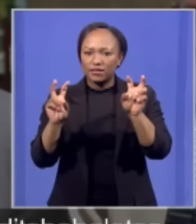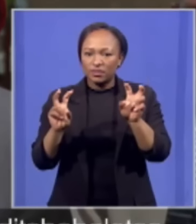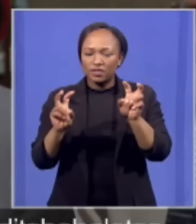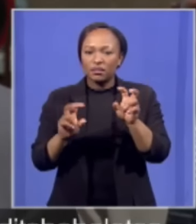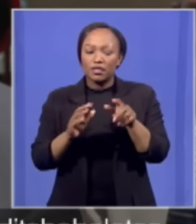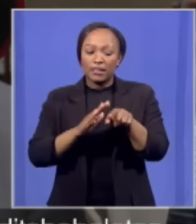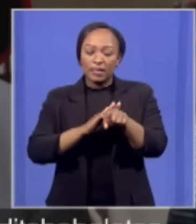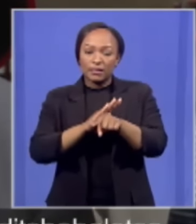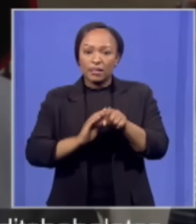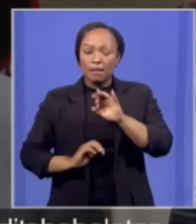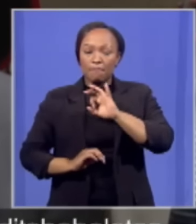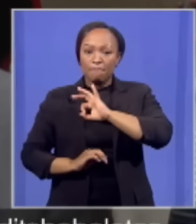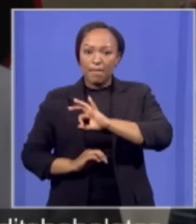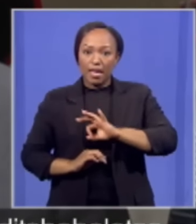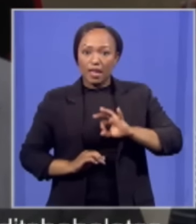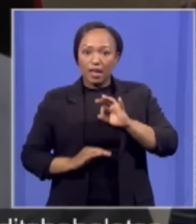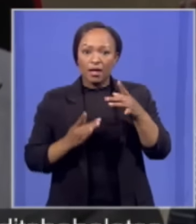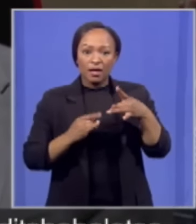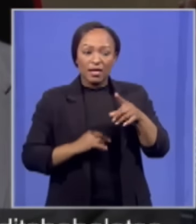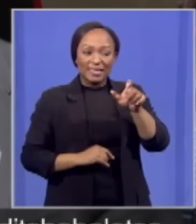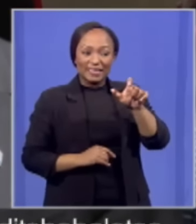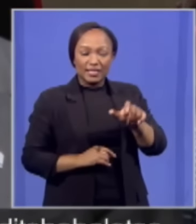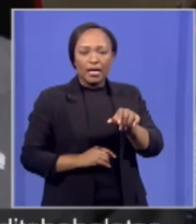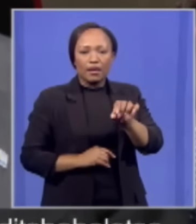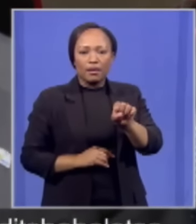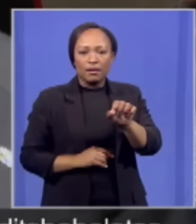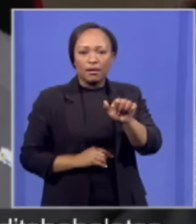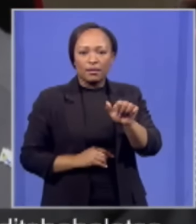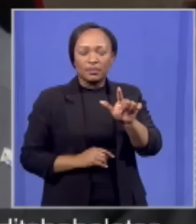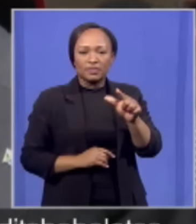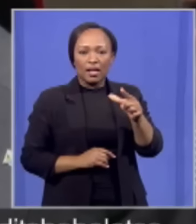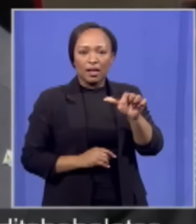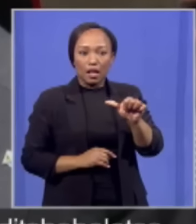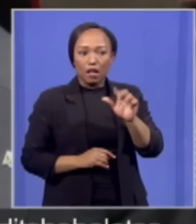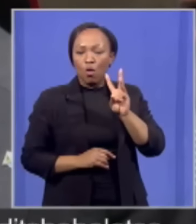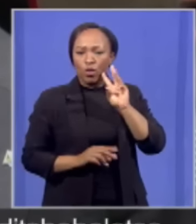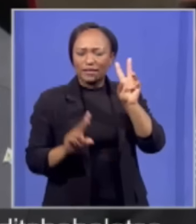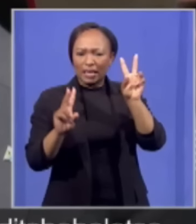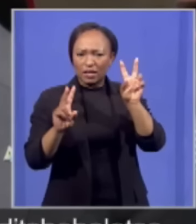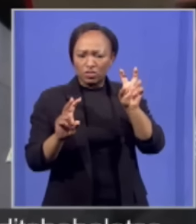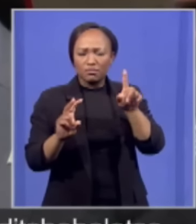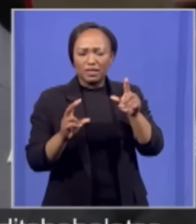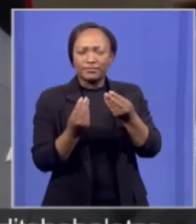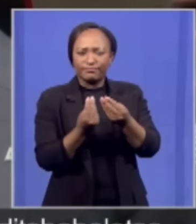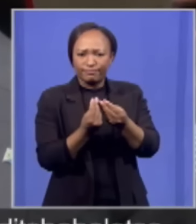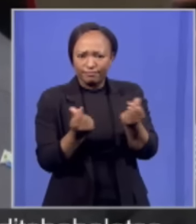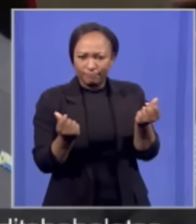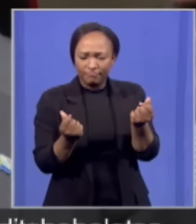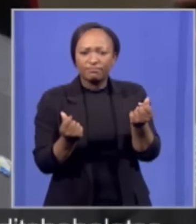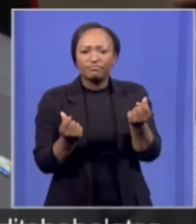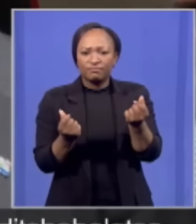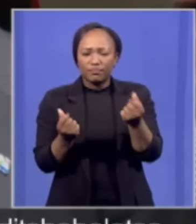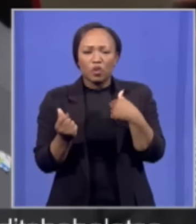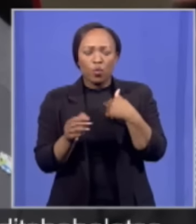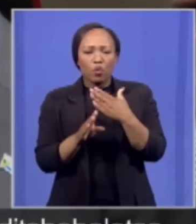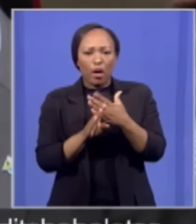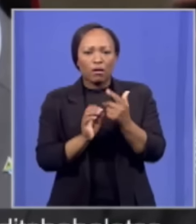here, the chair of the SALCA in this area. The issue of water is going to be attended to, and we are going to be